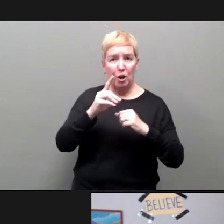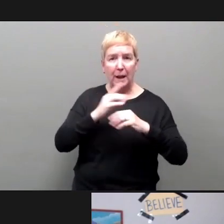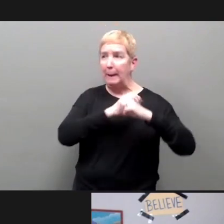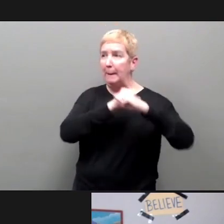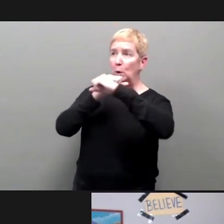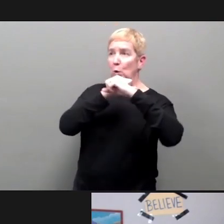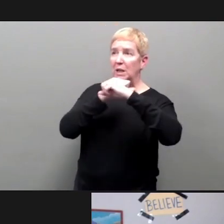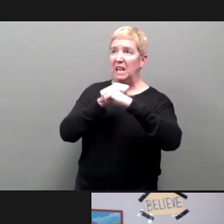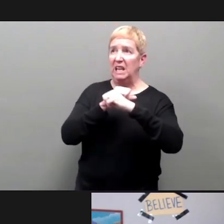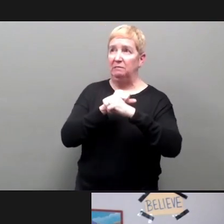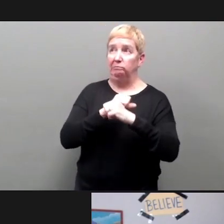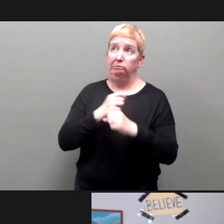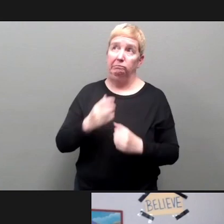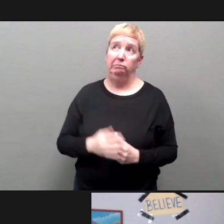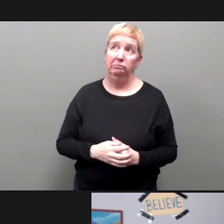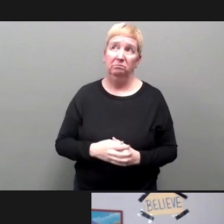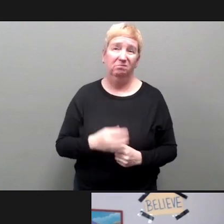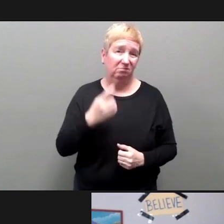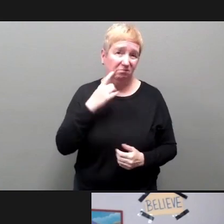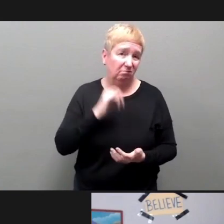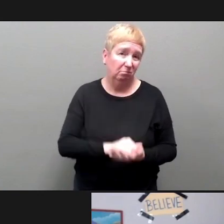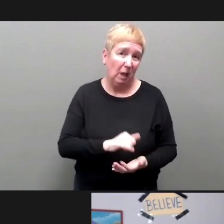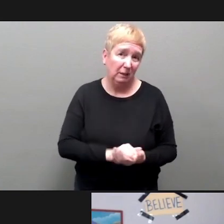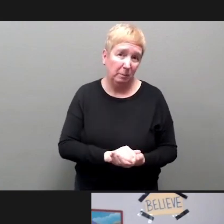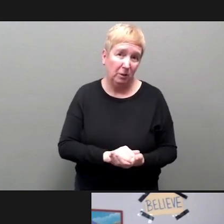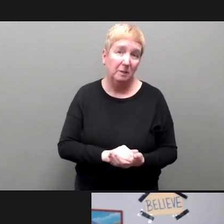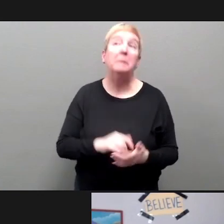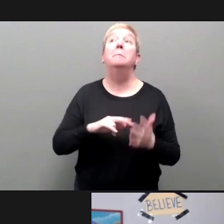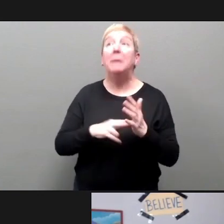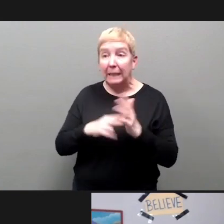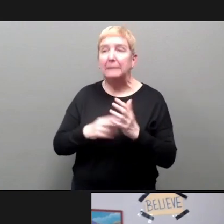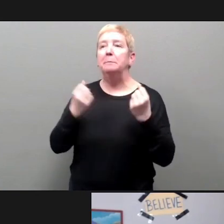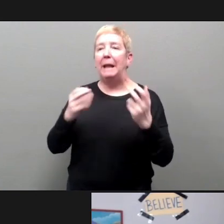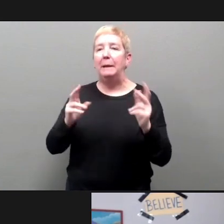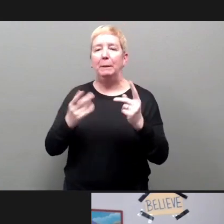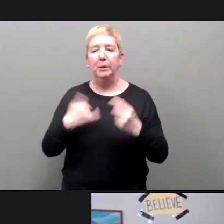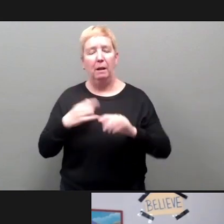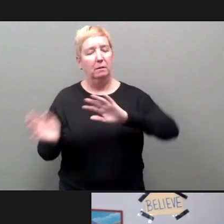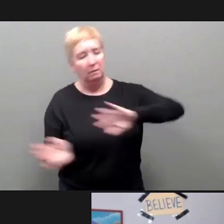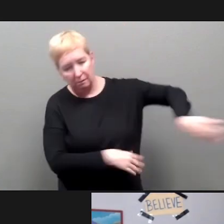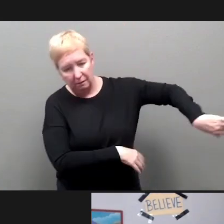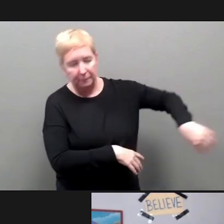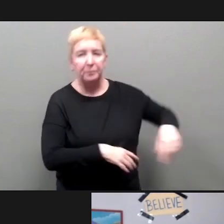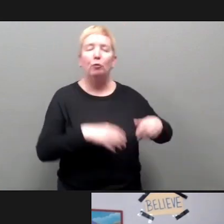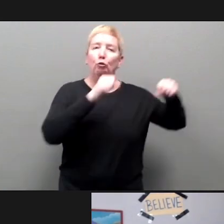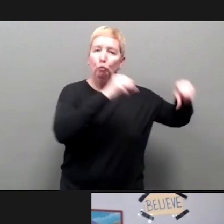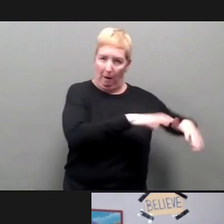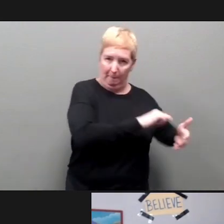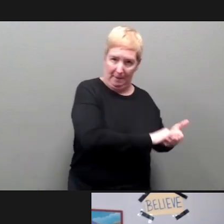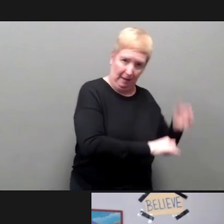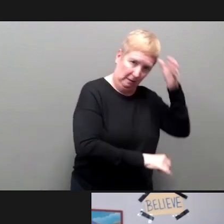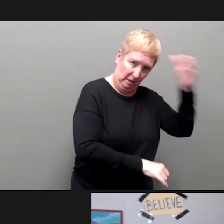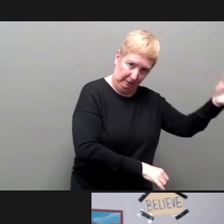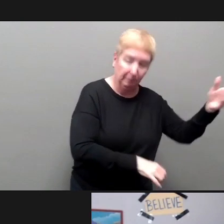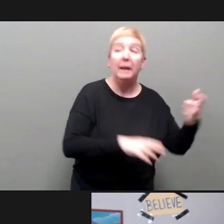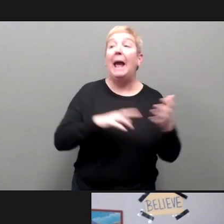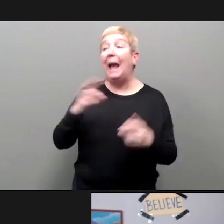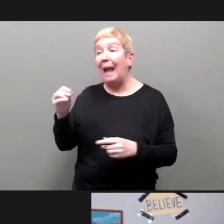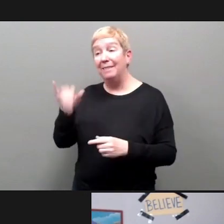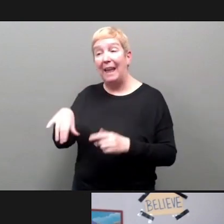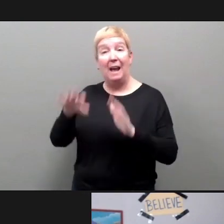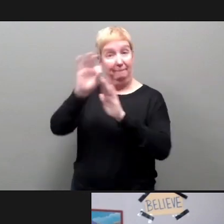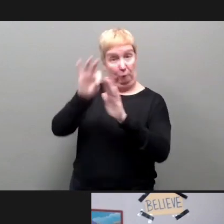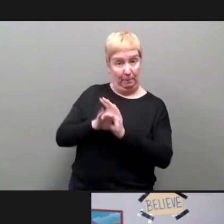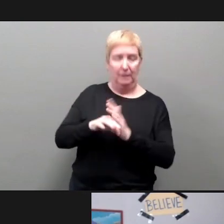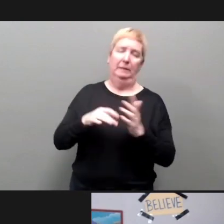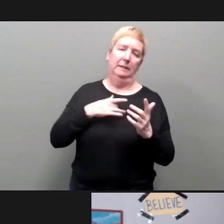kind of also abandoned the multiplier effect. And in fact, we were talking before the press conference today, as you know, on the